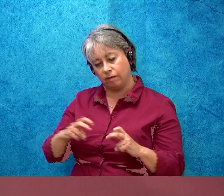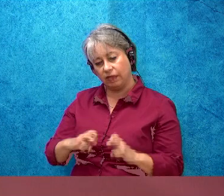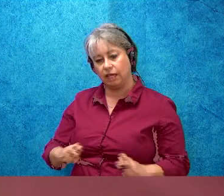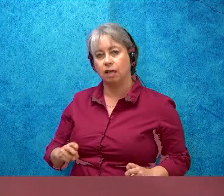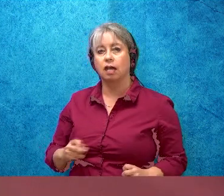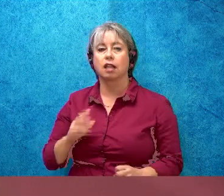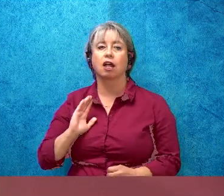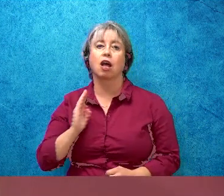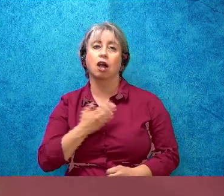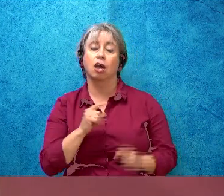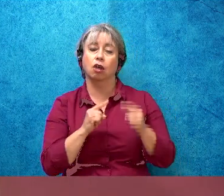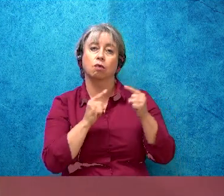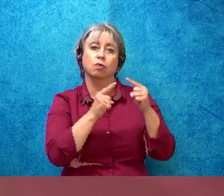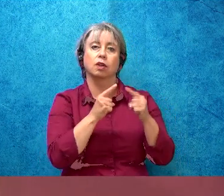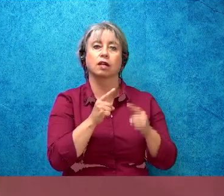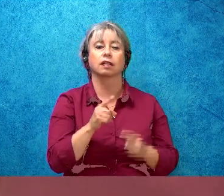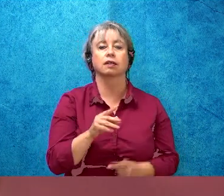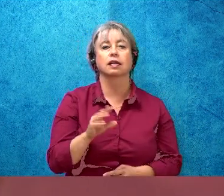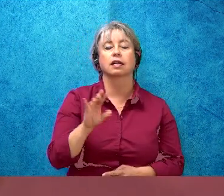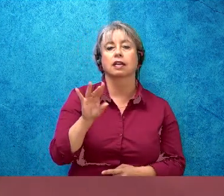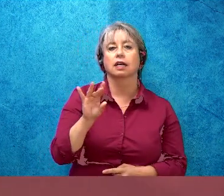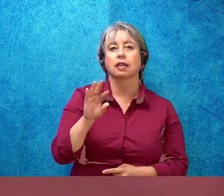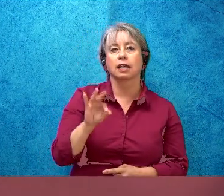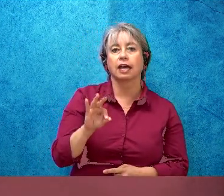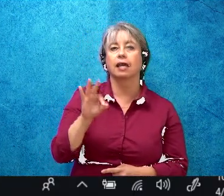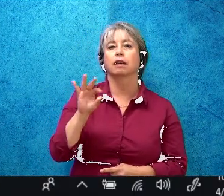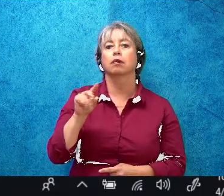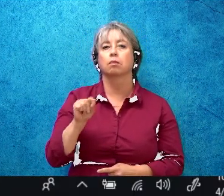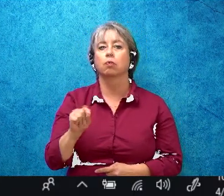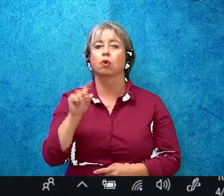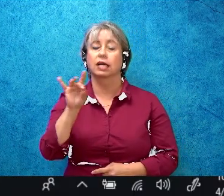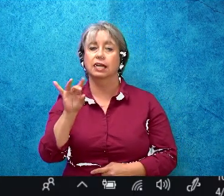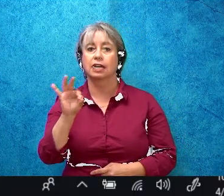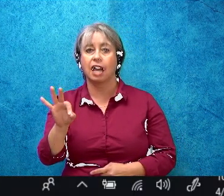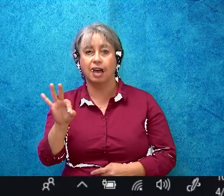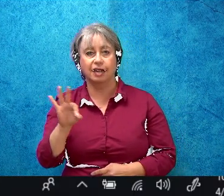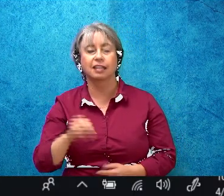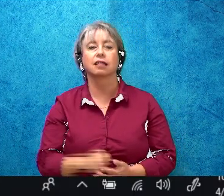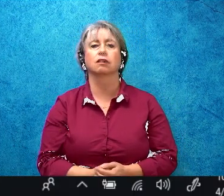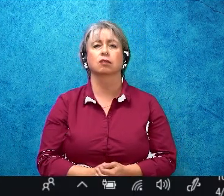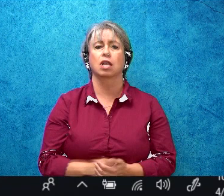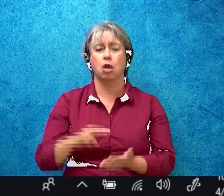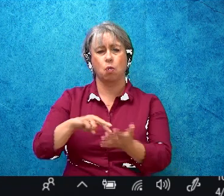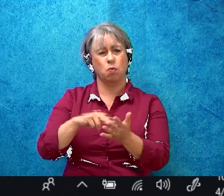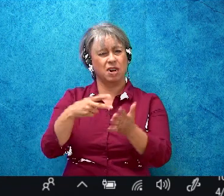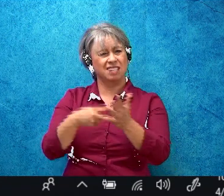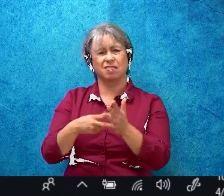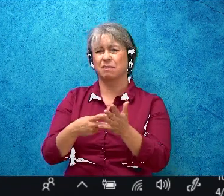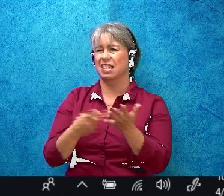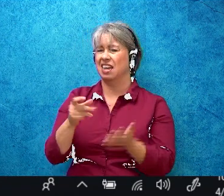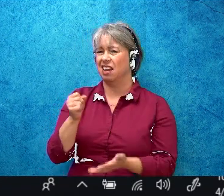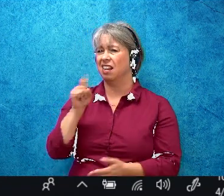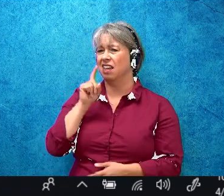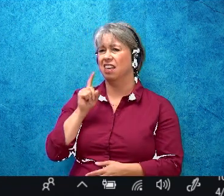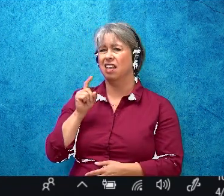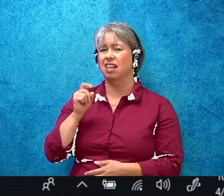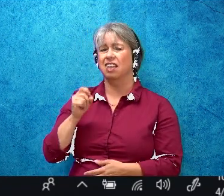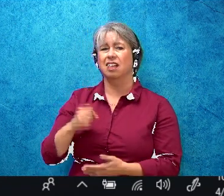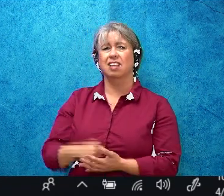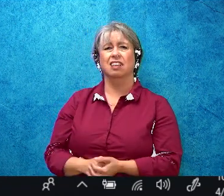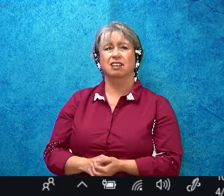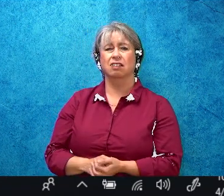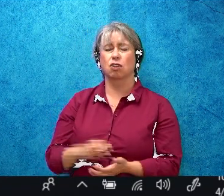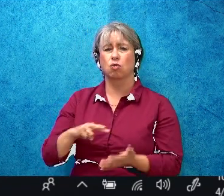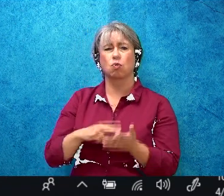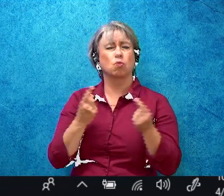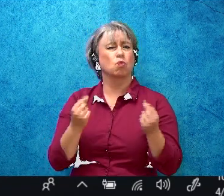okay, is going to be RL 8.9, and what we're going to be looking at today is what does that mean and how do we apply that? So what are we supposed